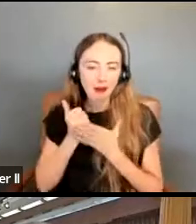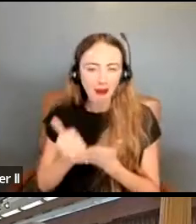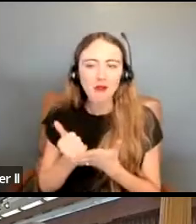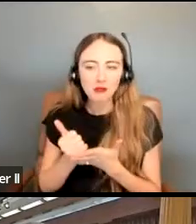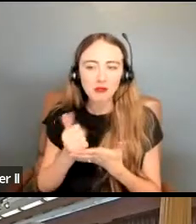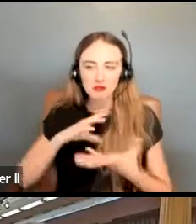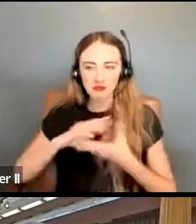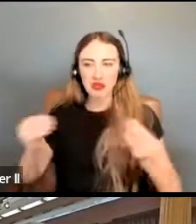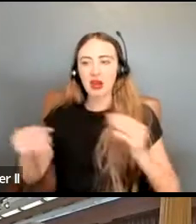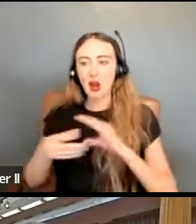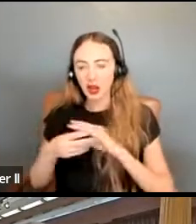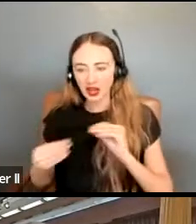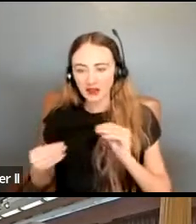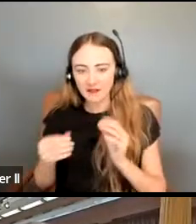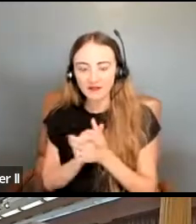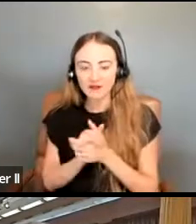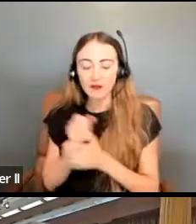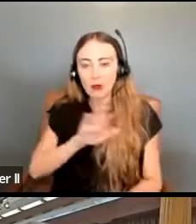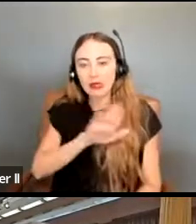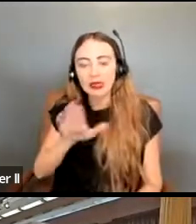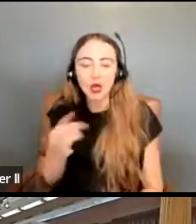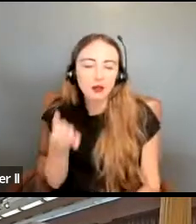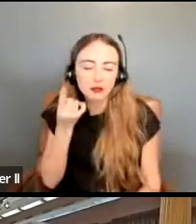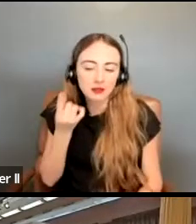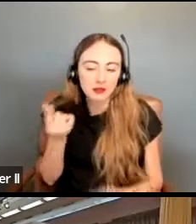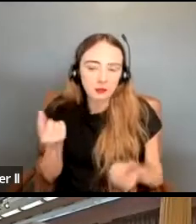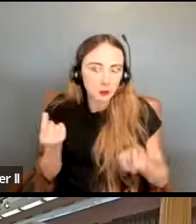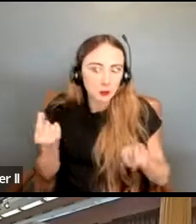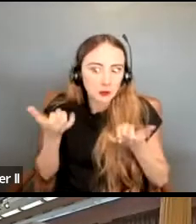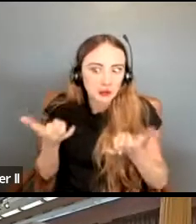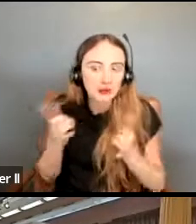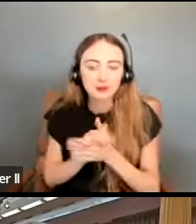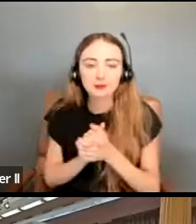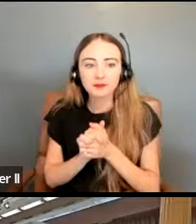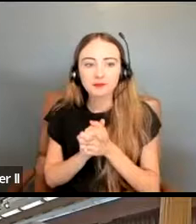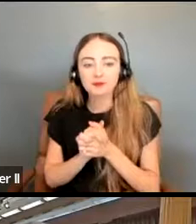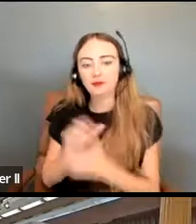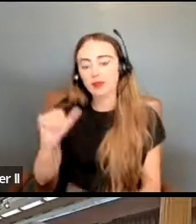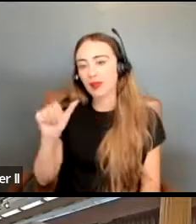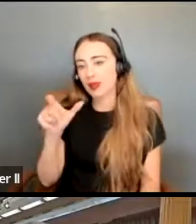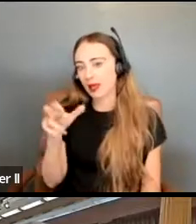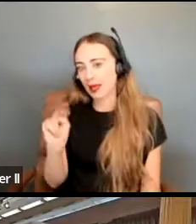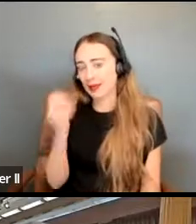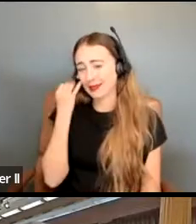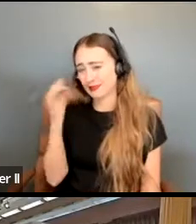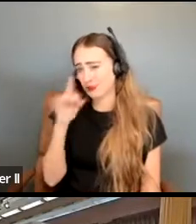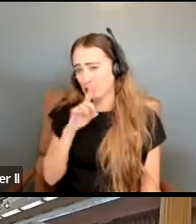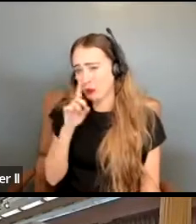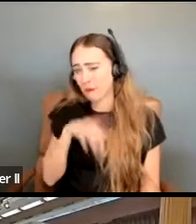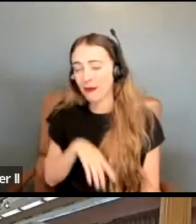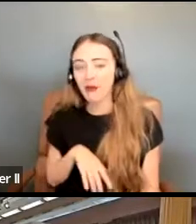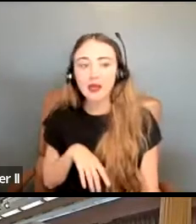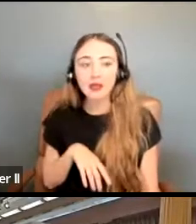narrative or people's understanding of what we're doing here today. So Councilmember Allen, if you would so